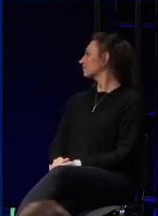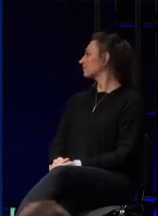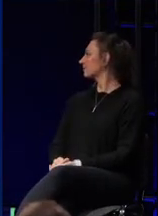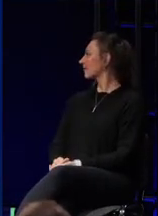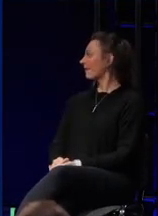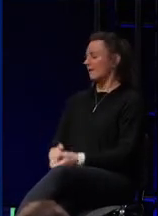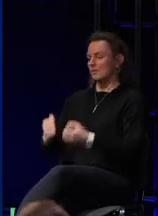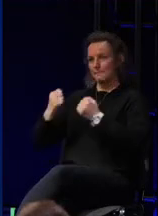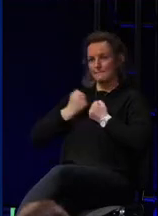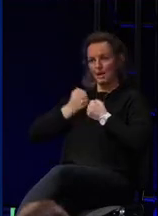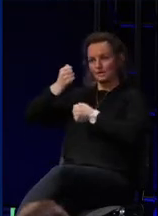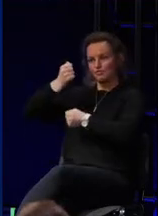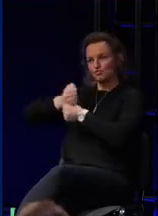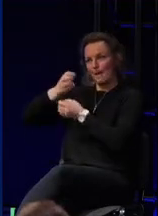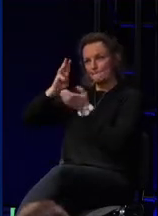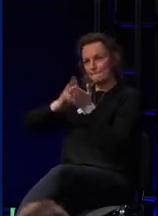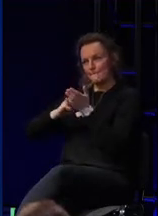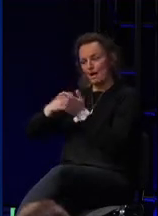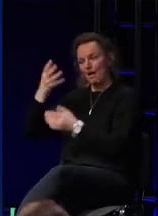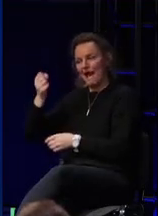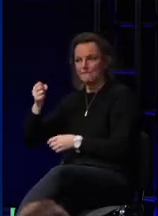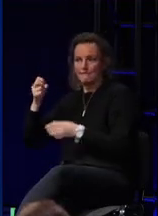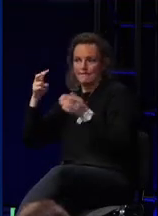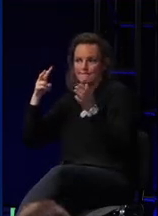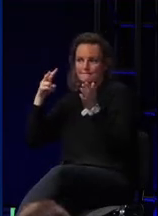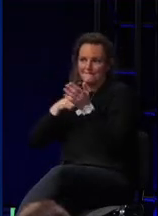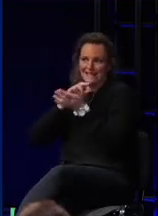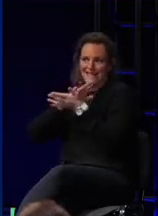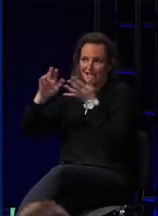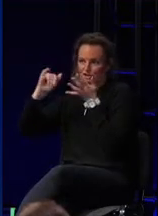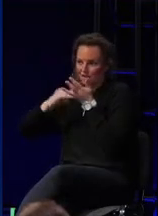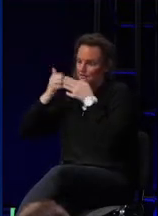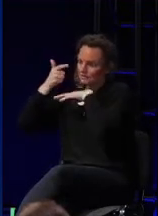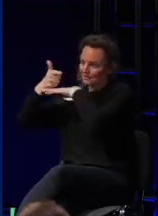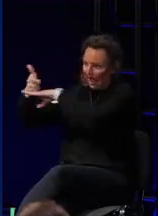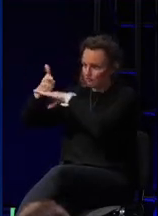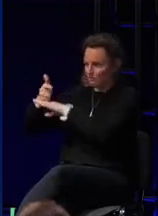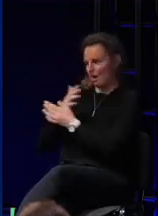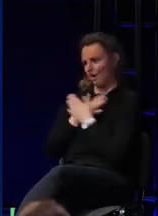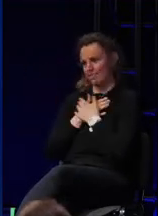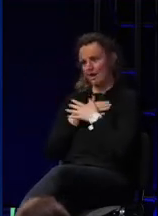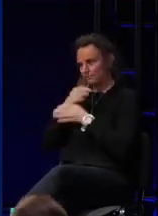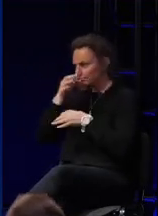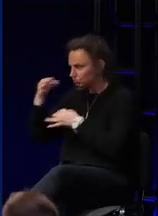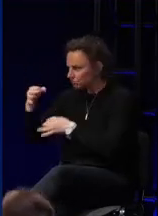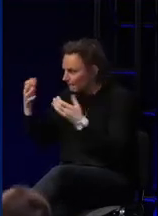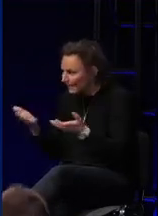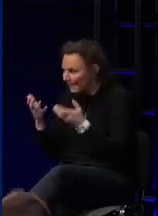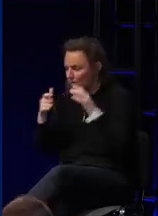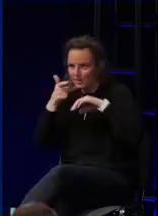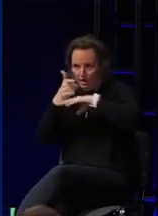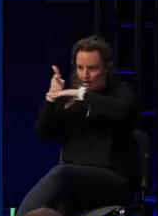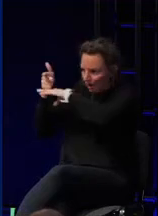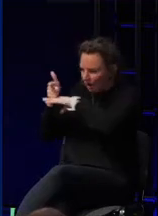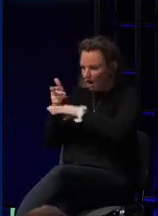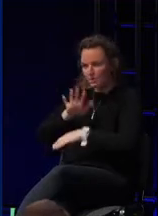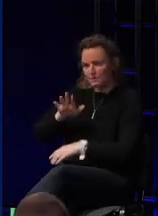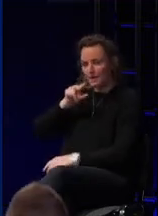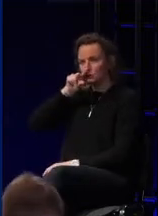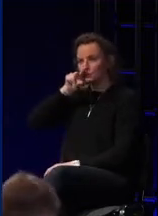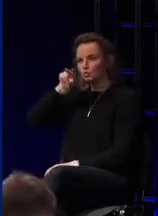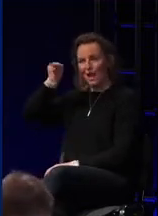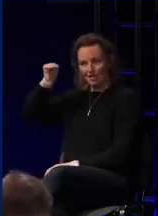Well, my grandmother had a VHS camera, which I loved playing with. And I think I probably was around 12.